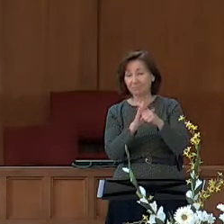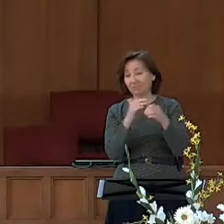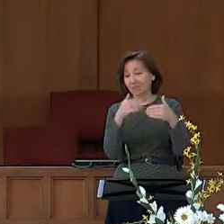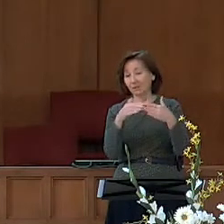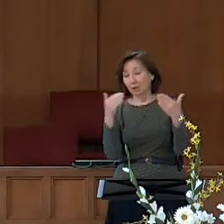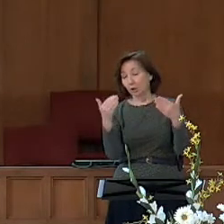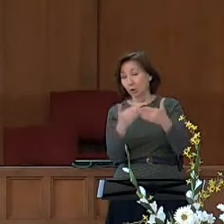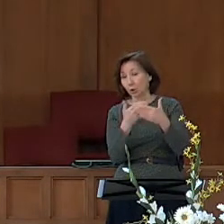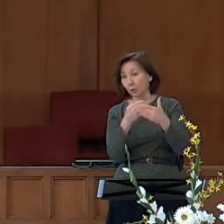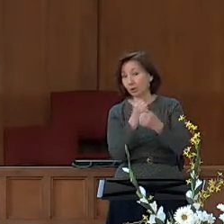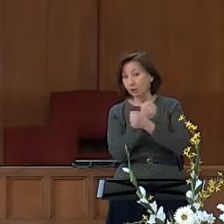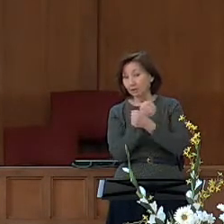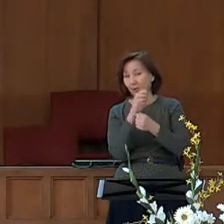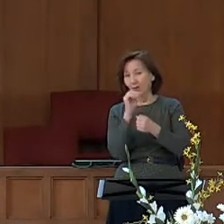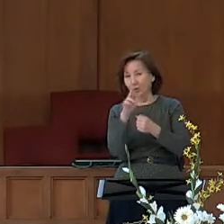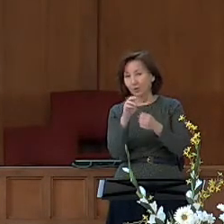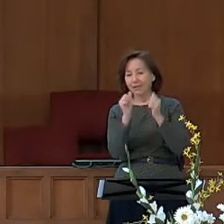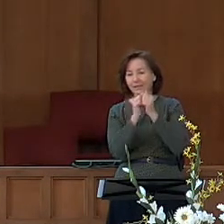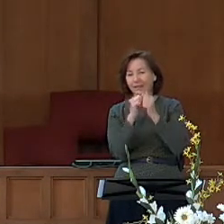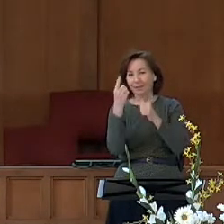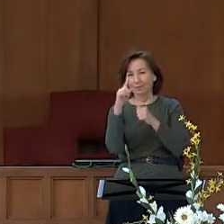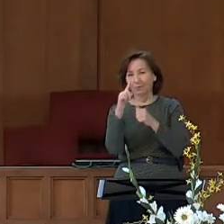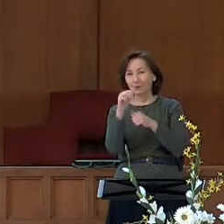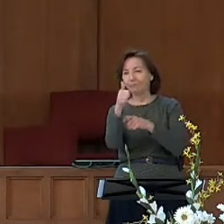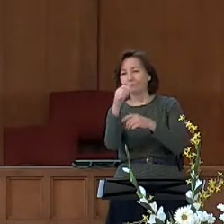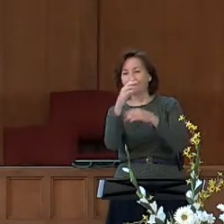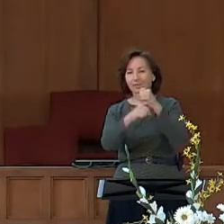love or has been together for decades.